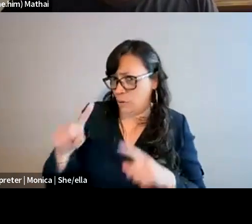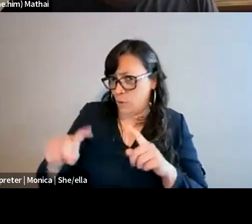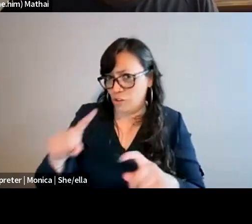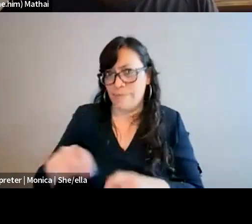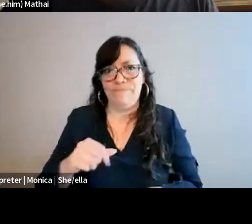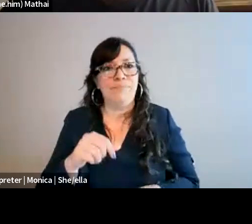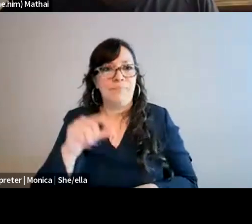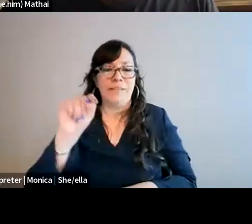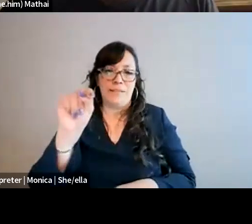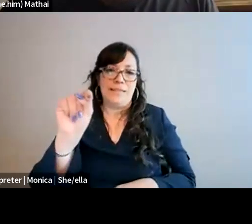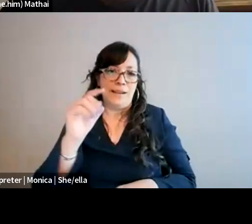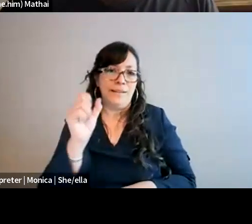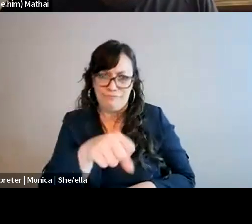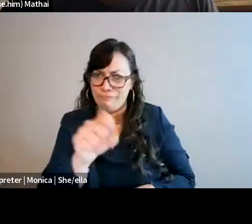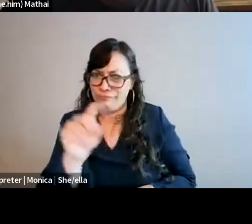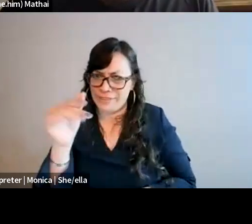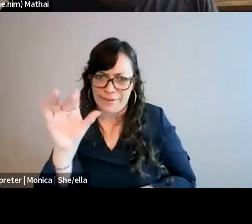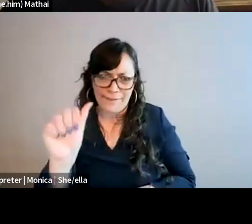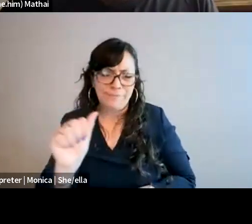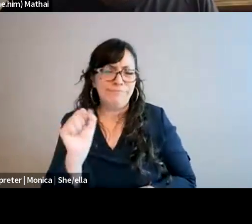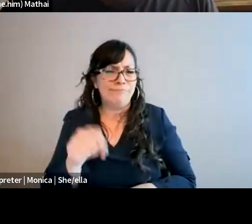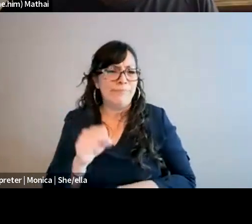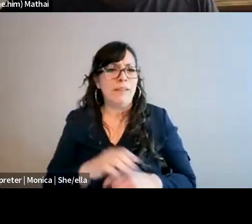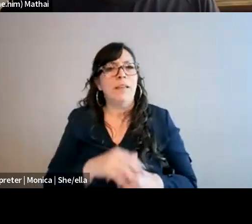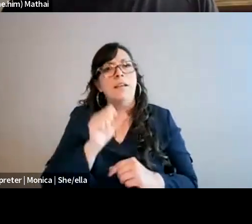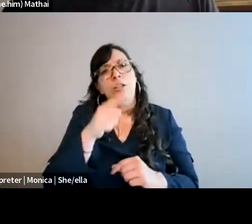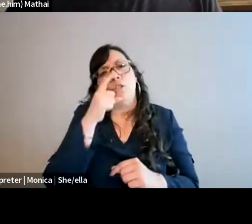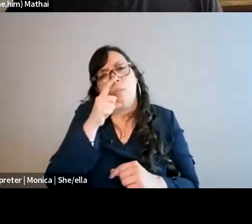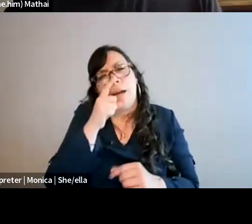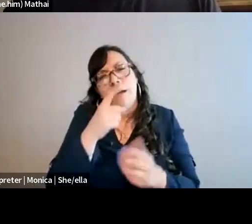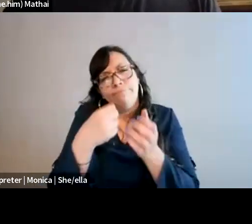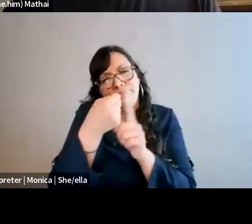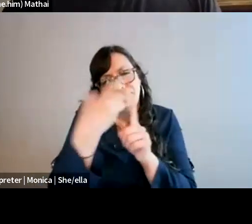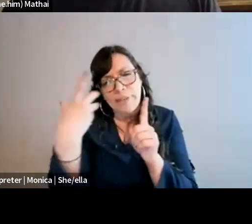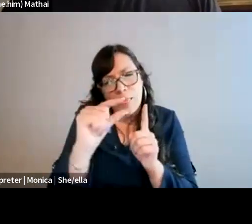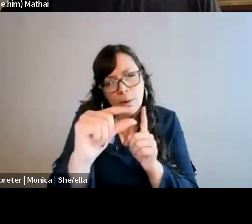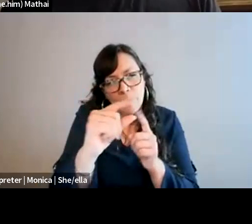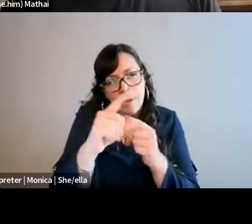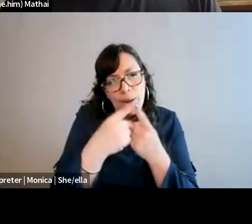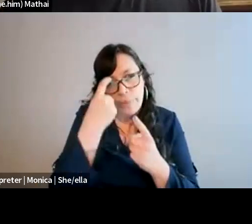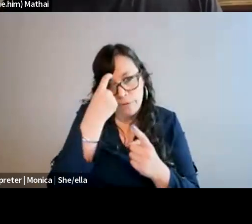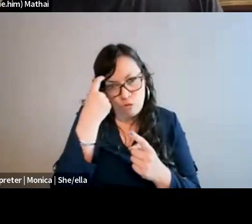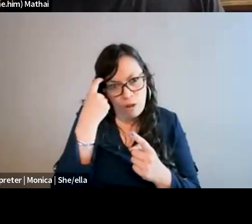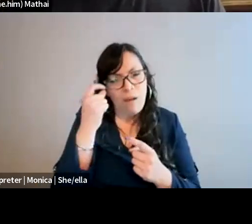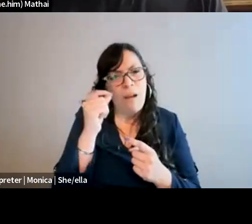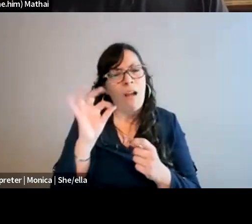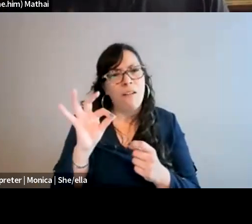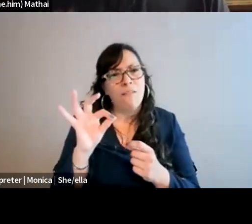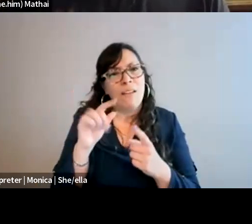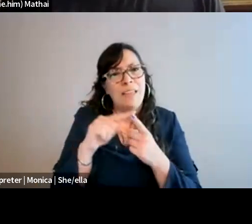Yes, you did. And could you talk a little bit about just the trauma